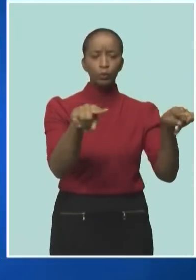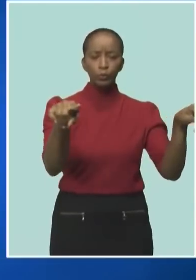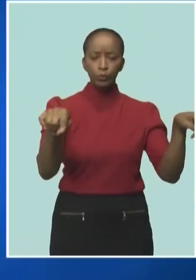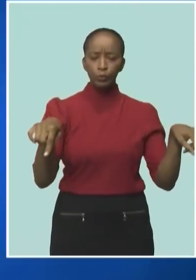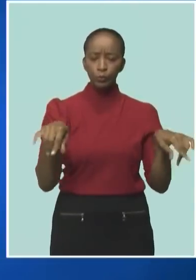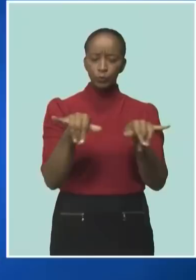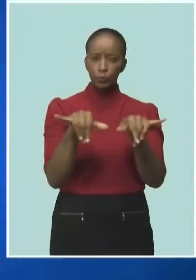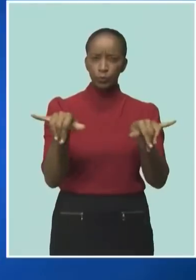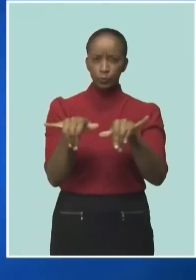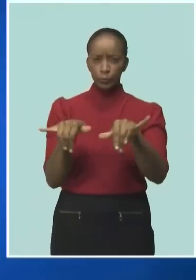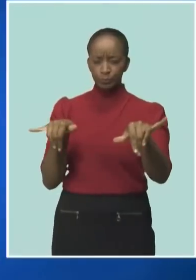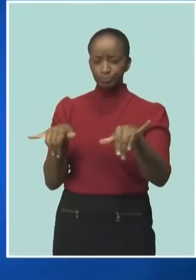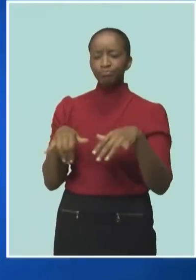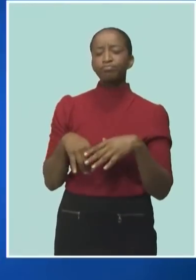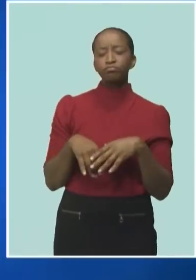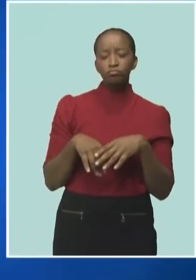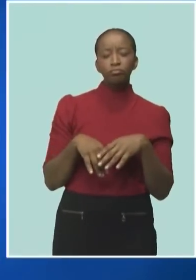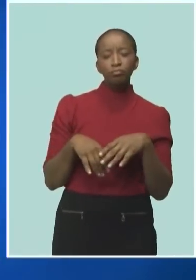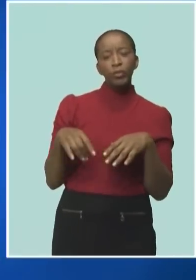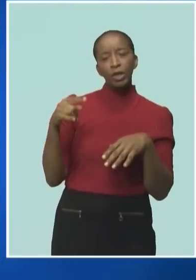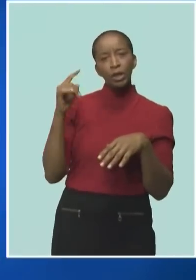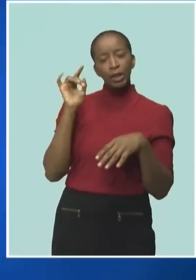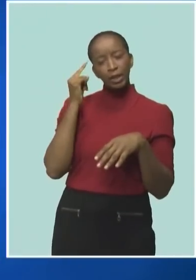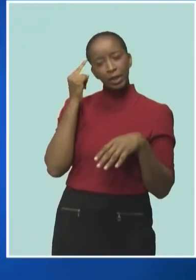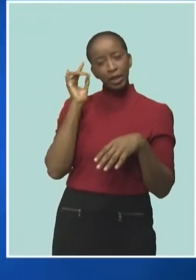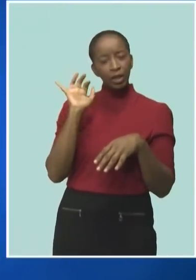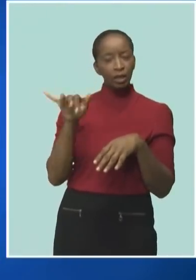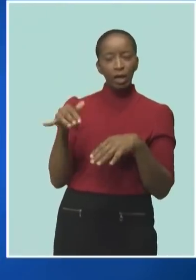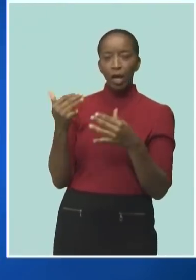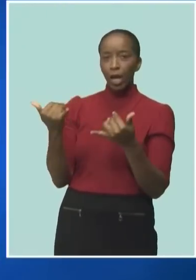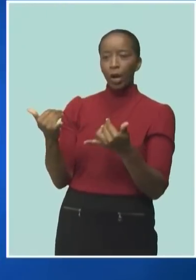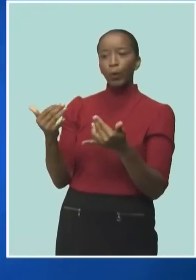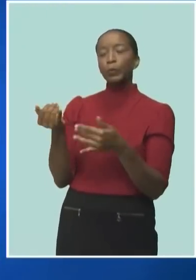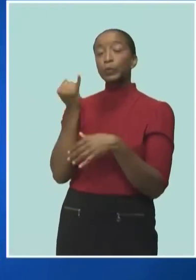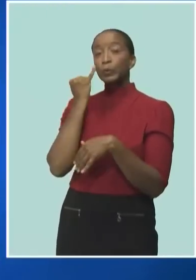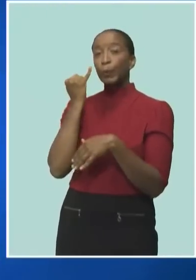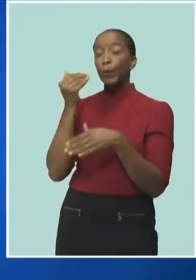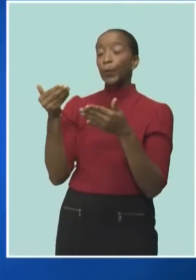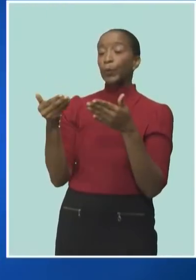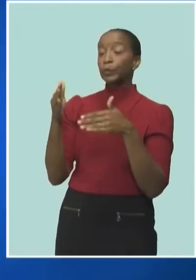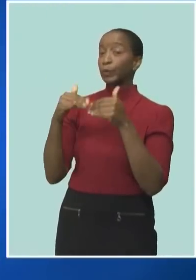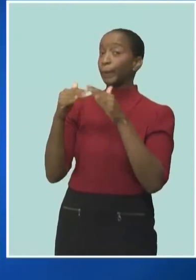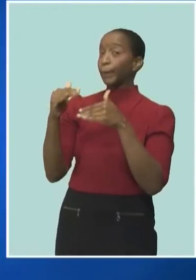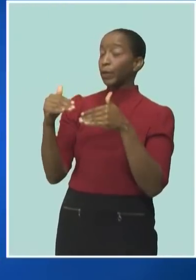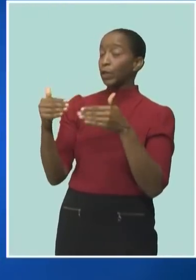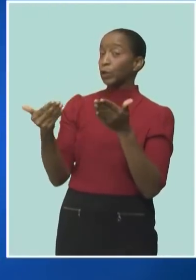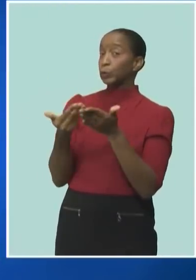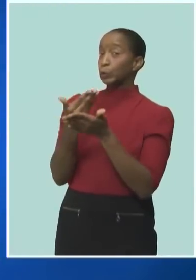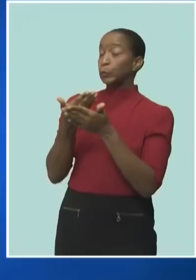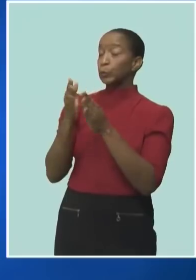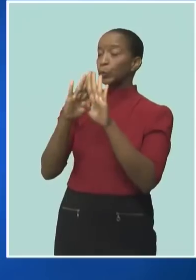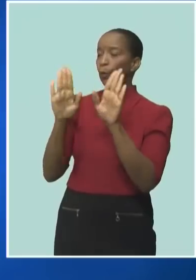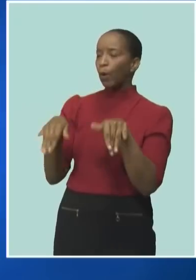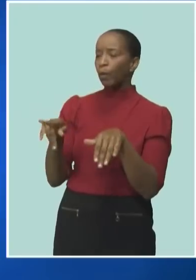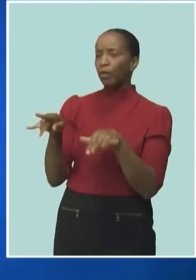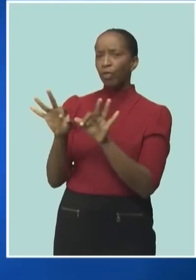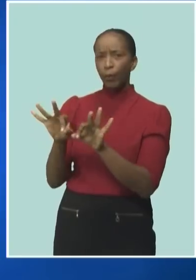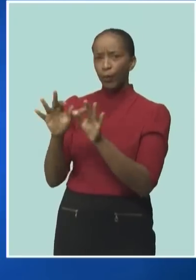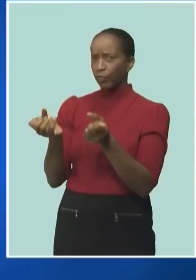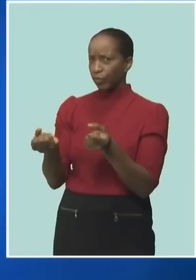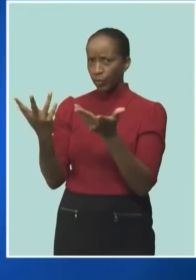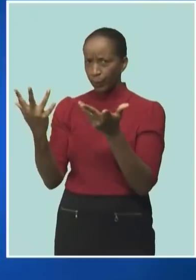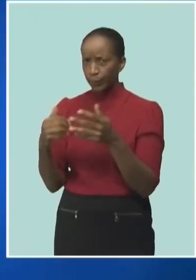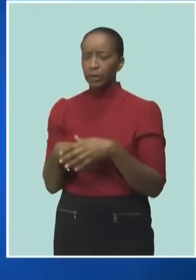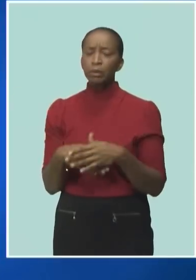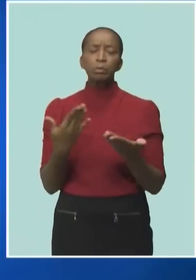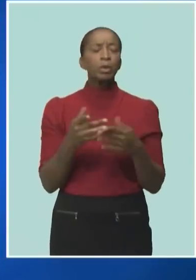the average building cost is today. That building cost can vary now between $250 and $500. But if, say, your house was